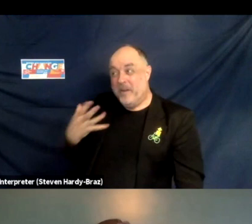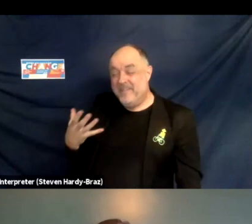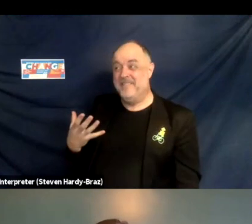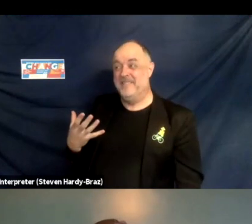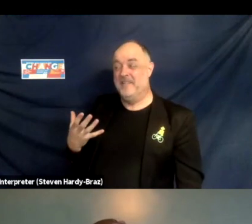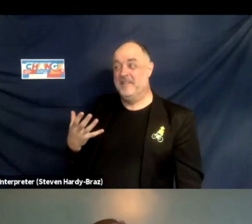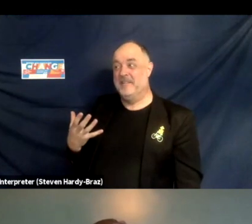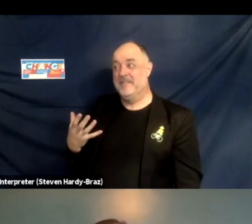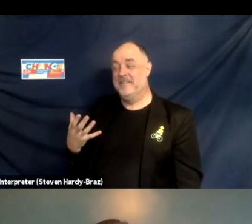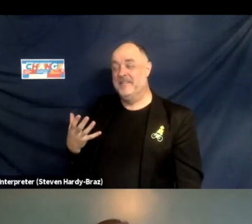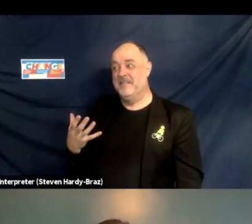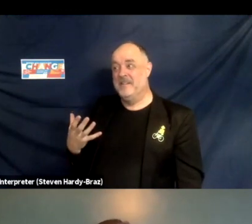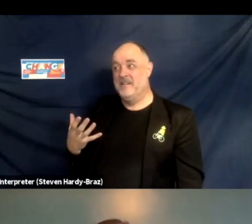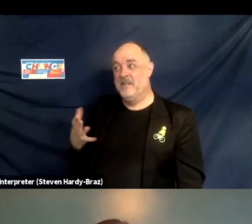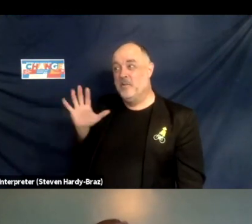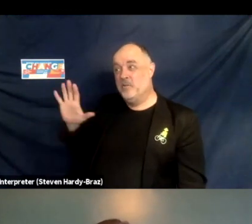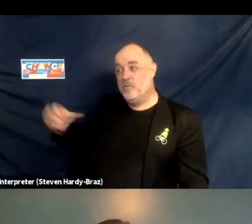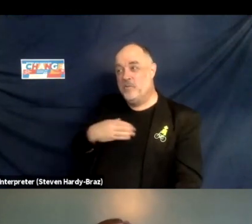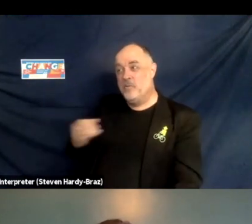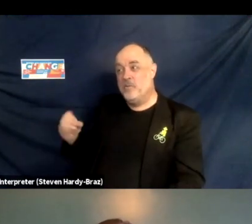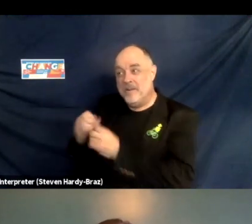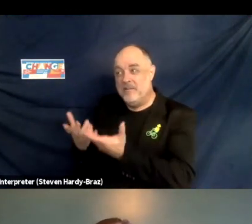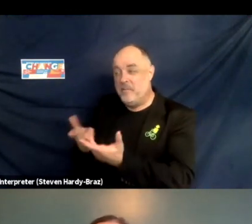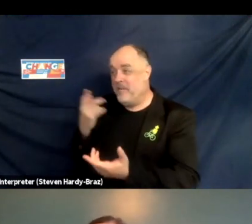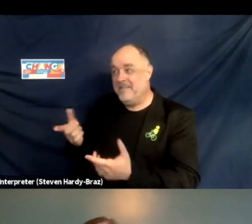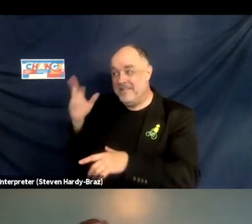organizations need to not continue to hire